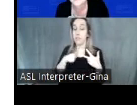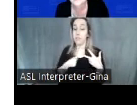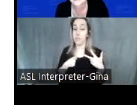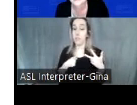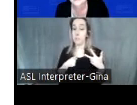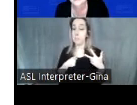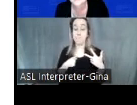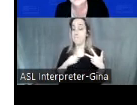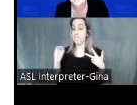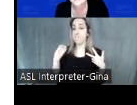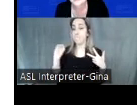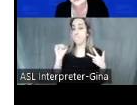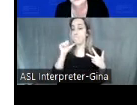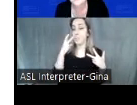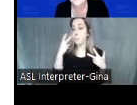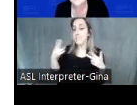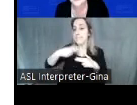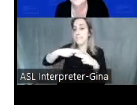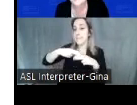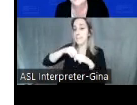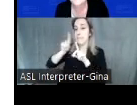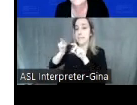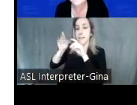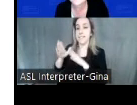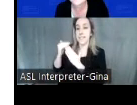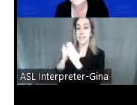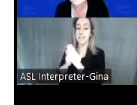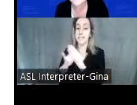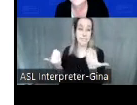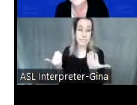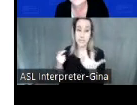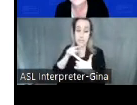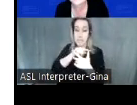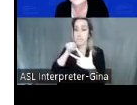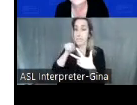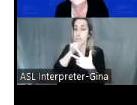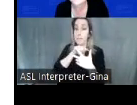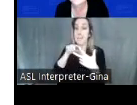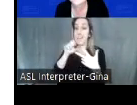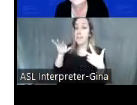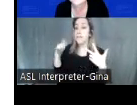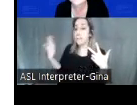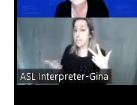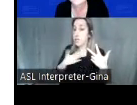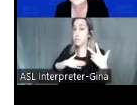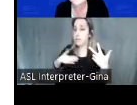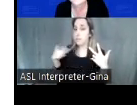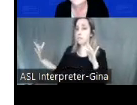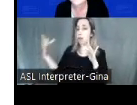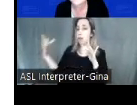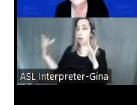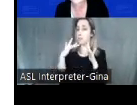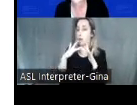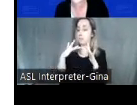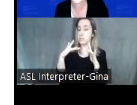I don't see Lawrence's name in the attendee list. So Lawrence or Utsav, if you are there, feel free to reach out through the Q&A box